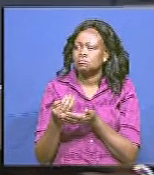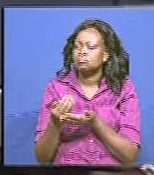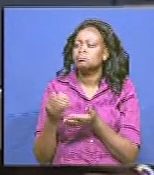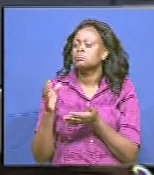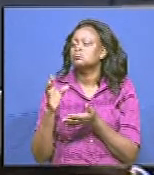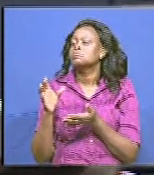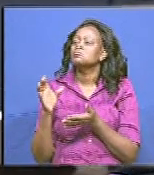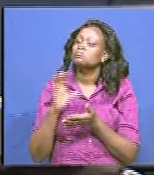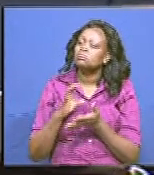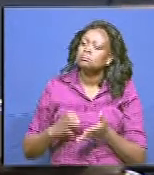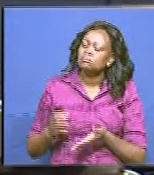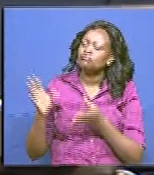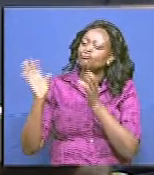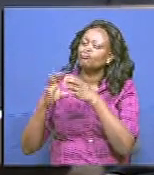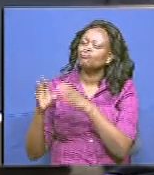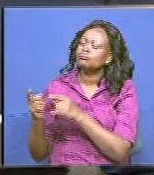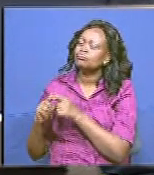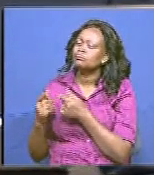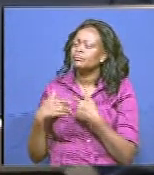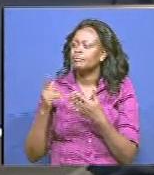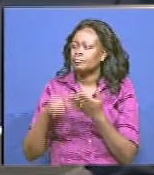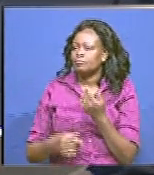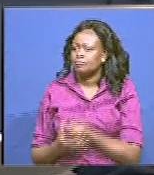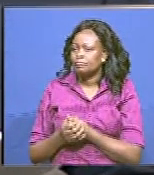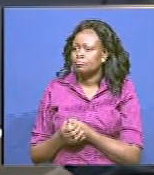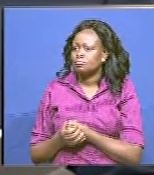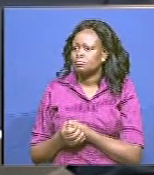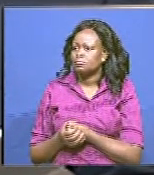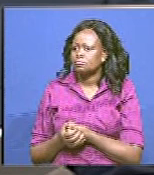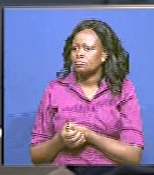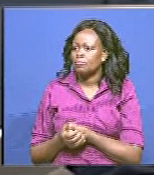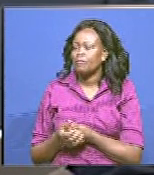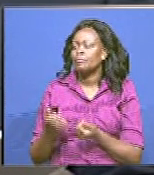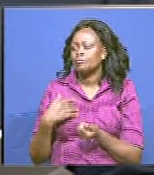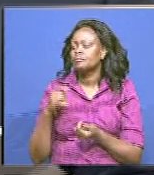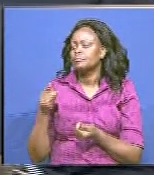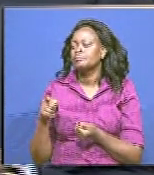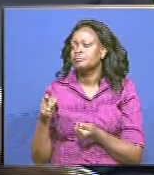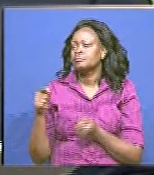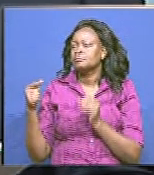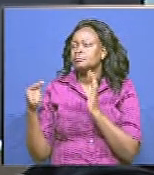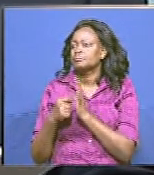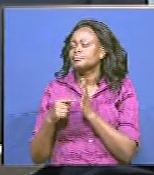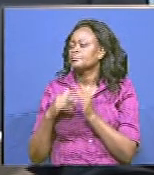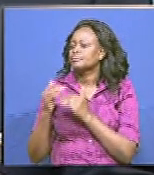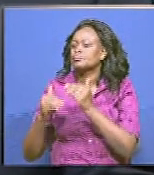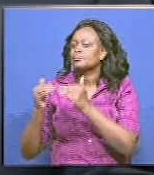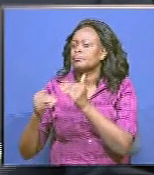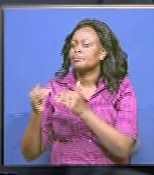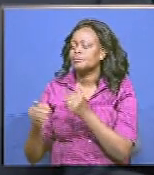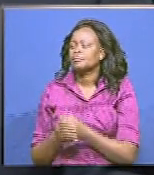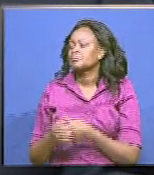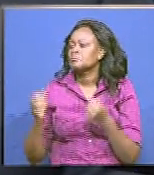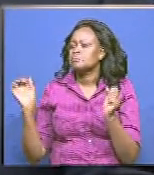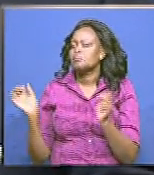revenue collection agents. Yes. And we are now getting to get more of those source collection points. So it's a process. It cannot just take